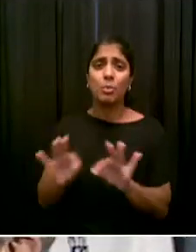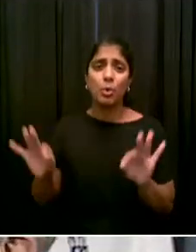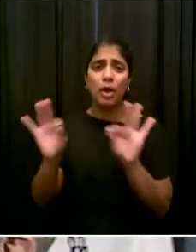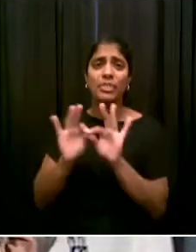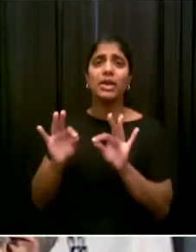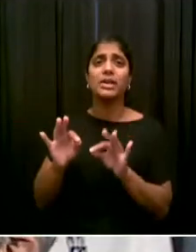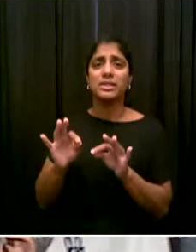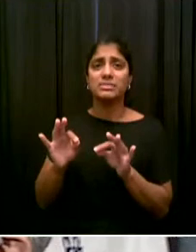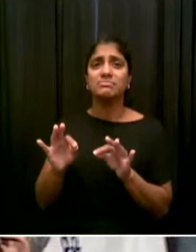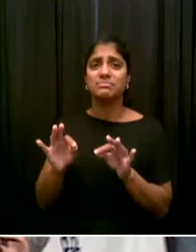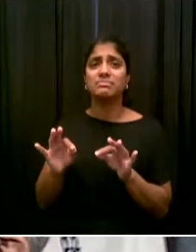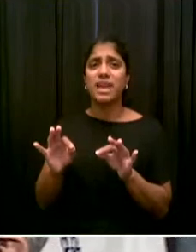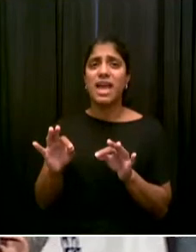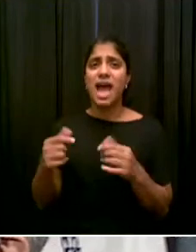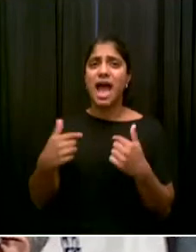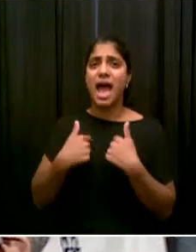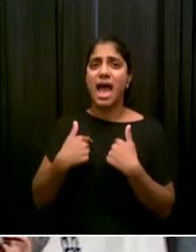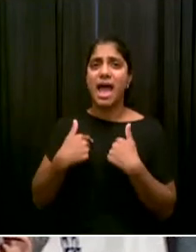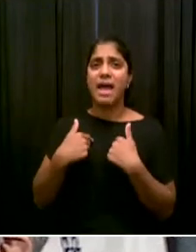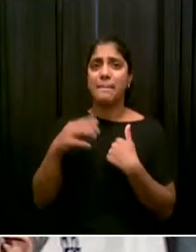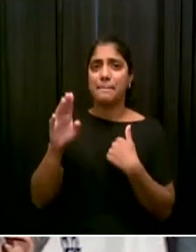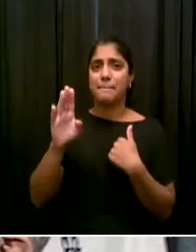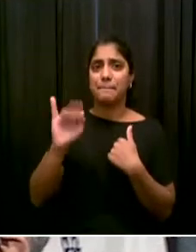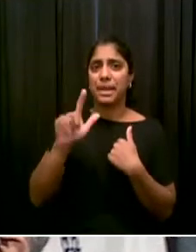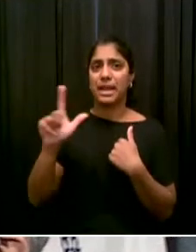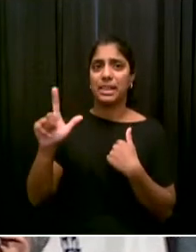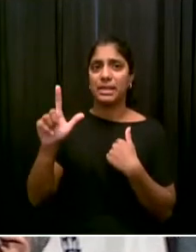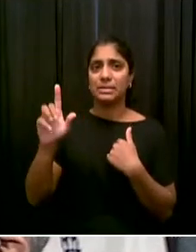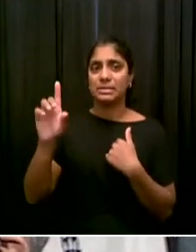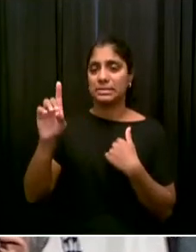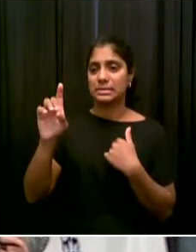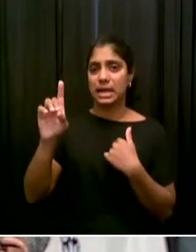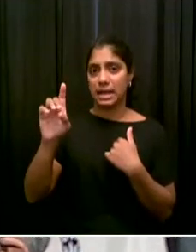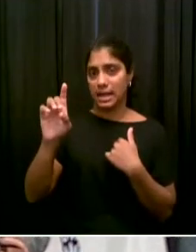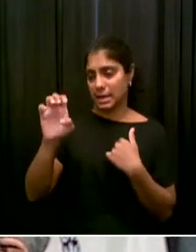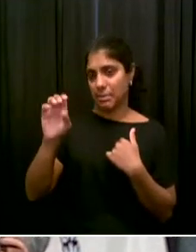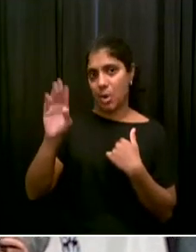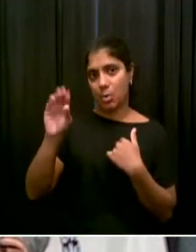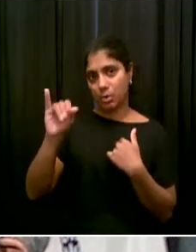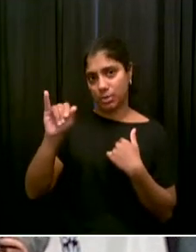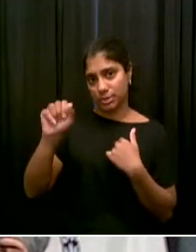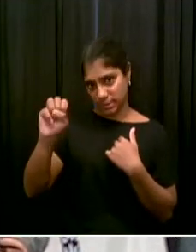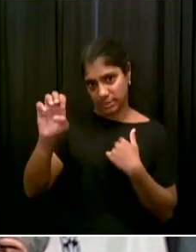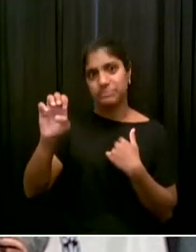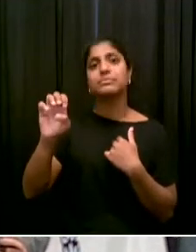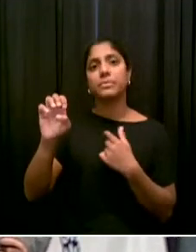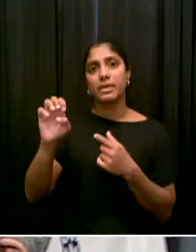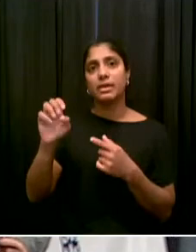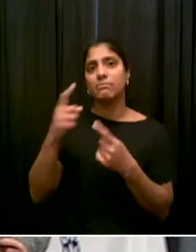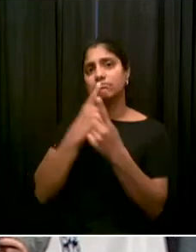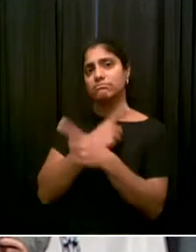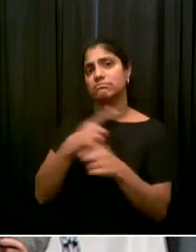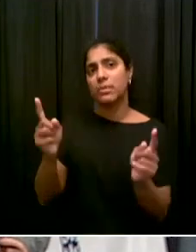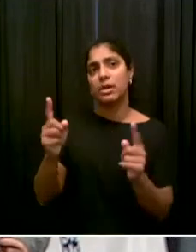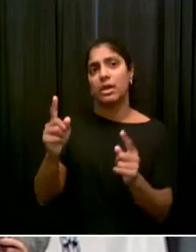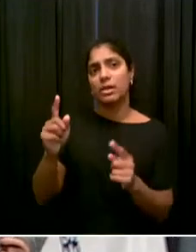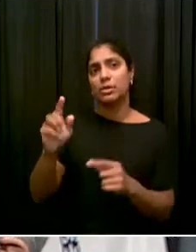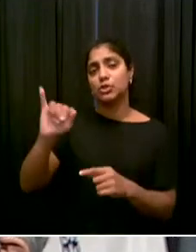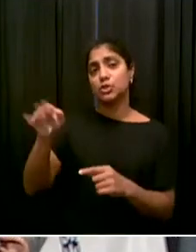do hereby proclaim Thursday, June 24th, 2021, in the City of New York as Michael Miller